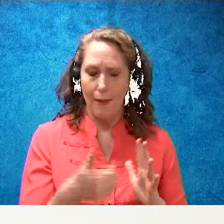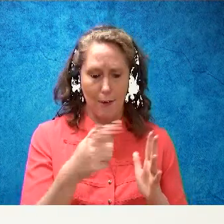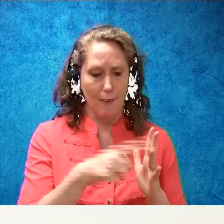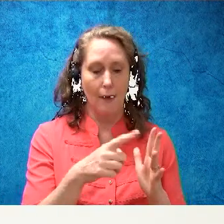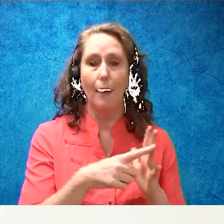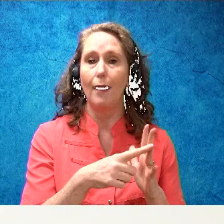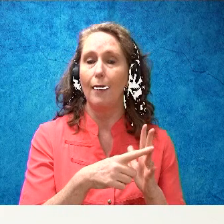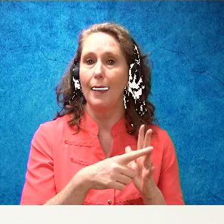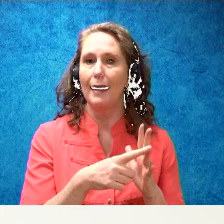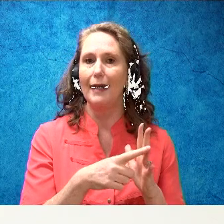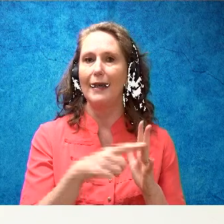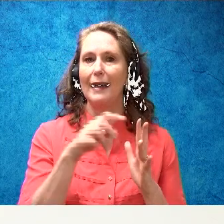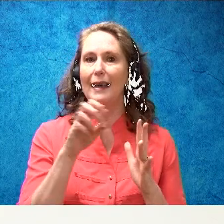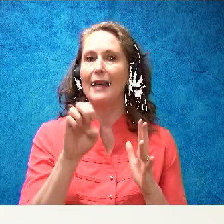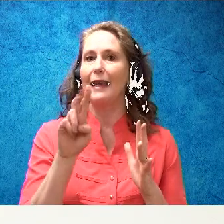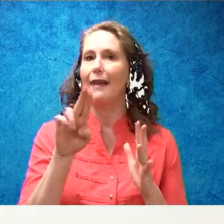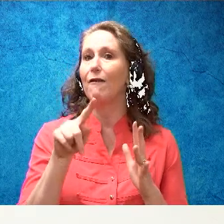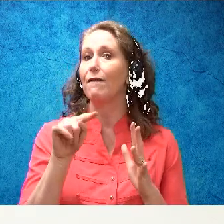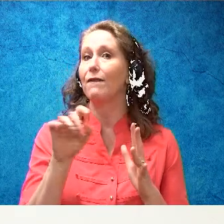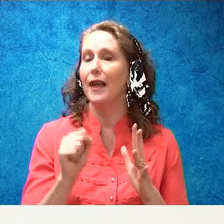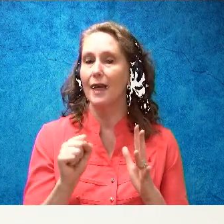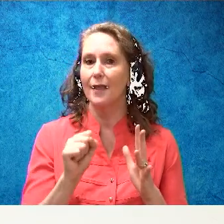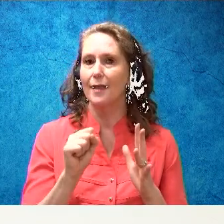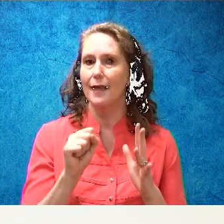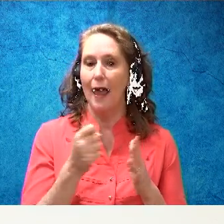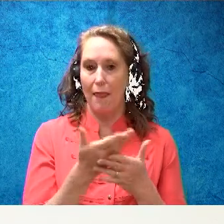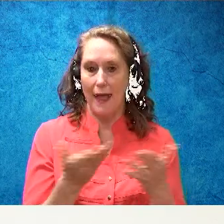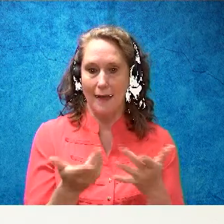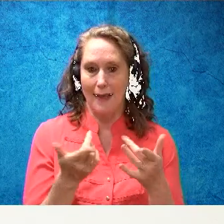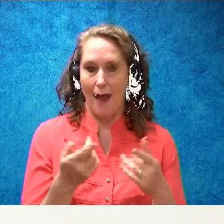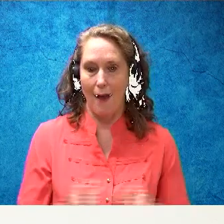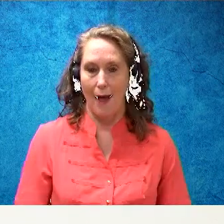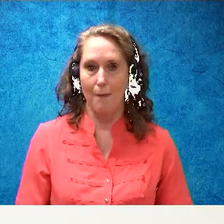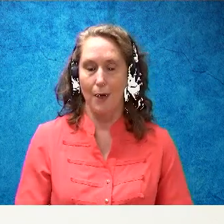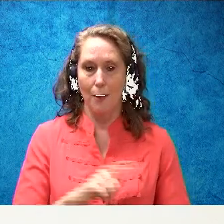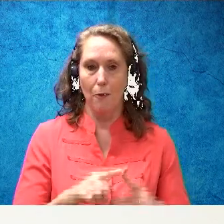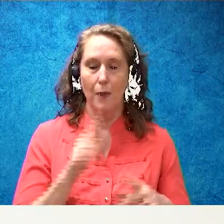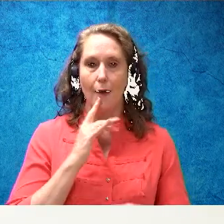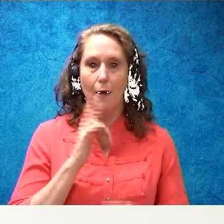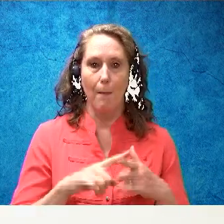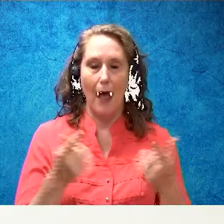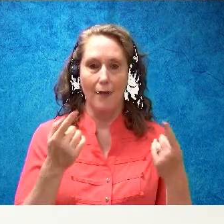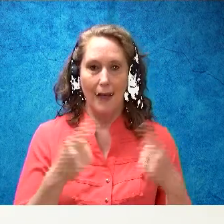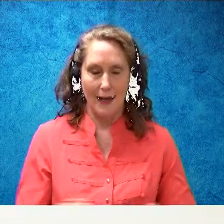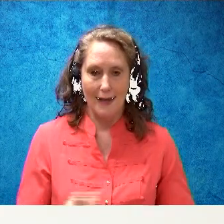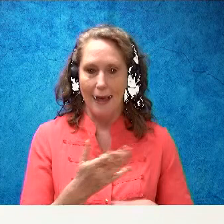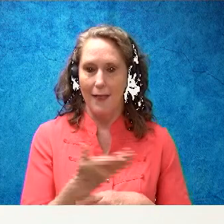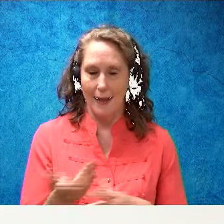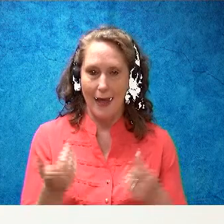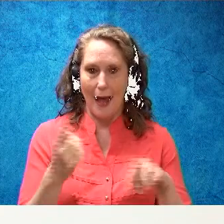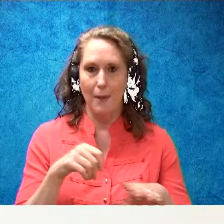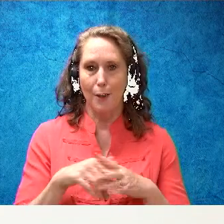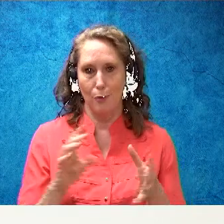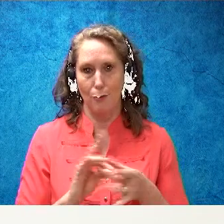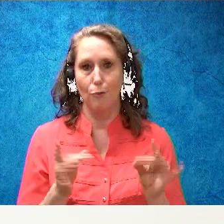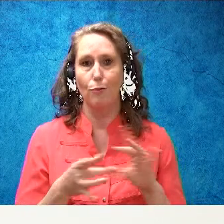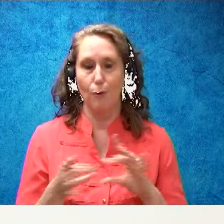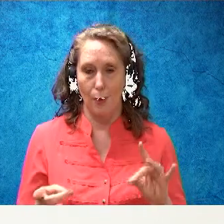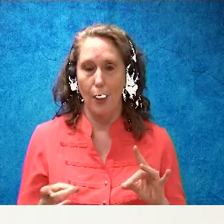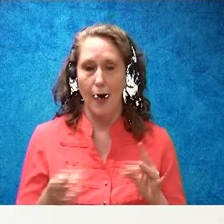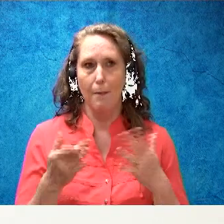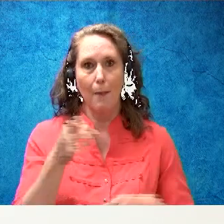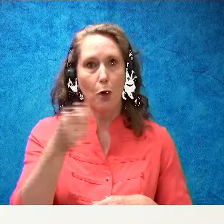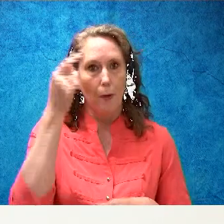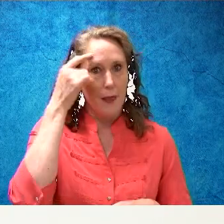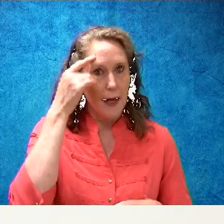Okay, some events in your story. Maybe when we talk about the events, those are the things that go on in the story. So maybe you're